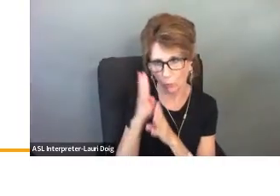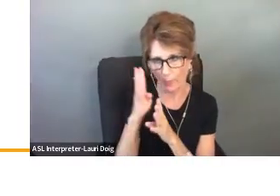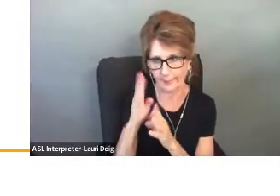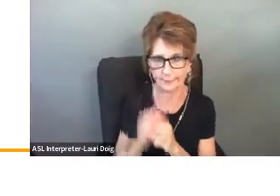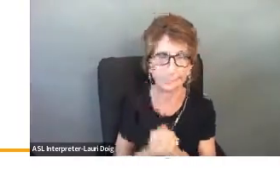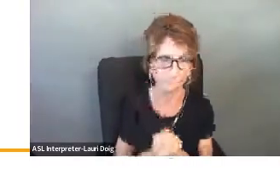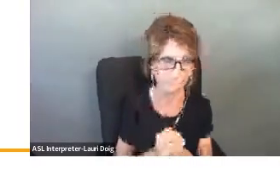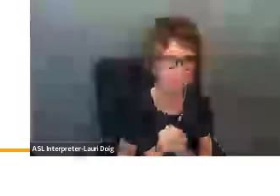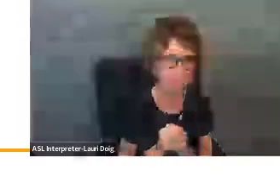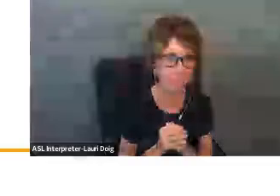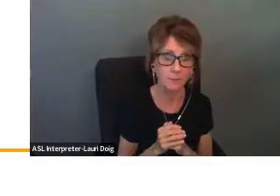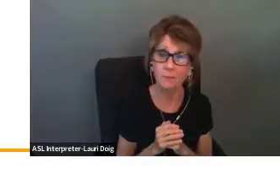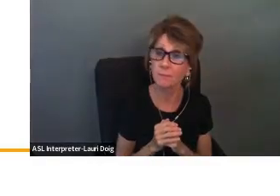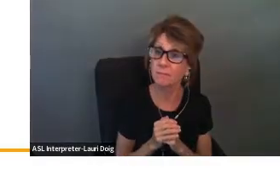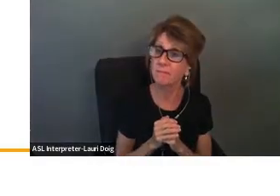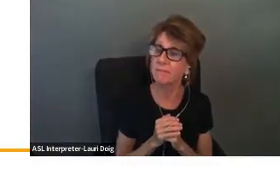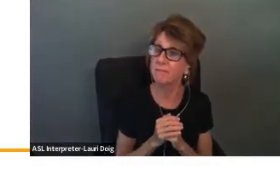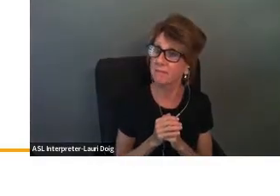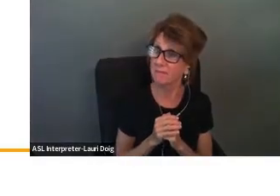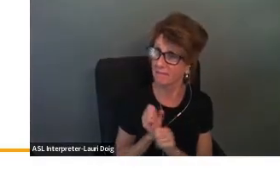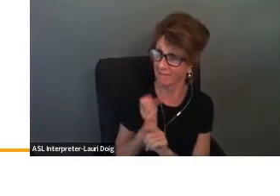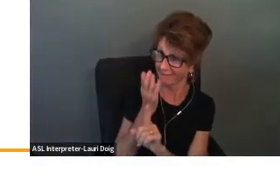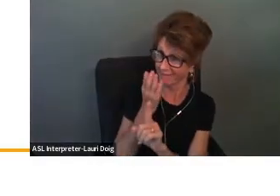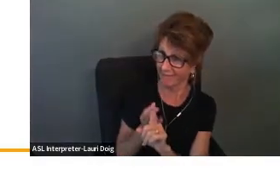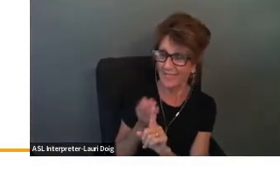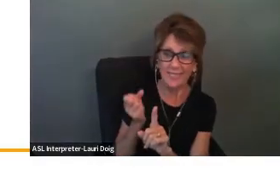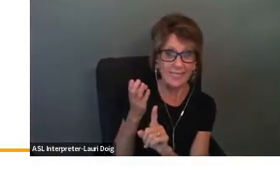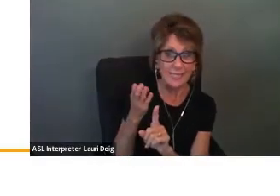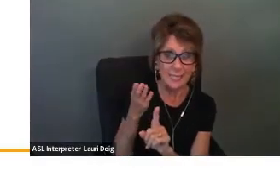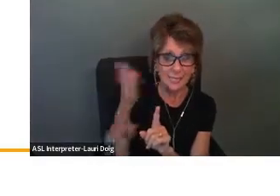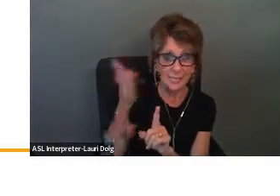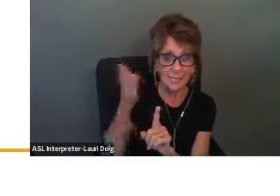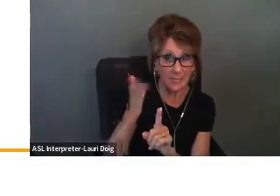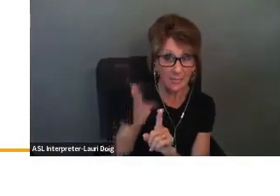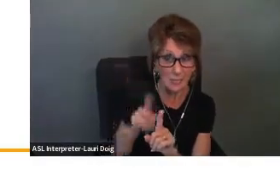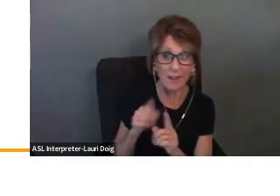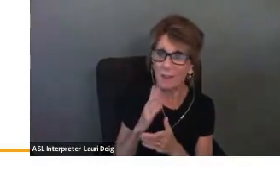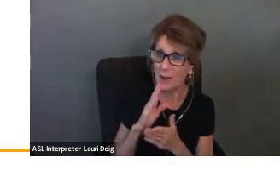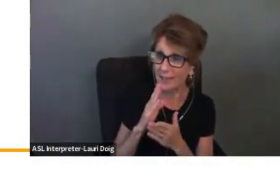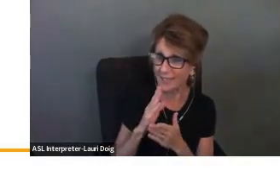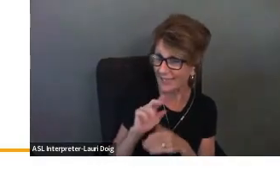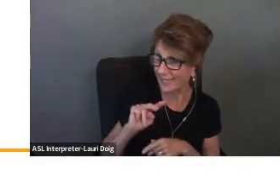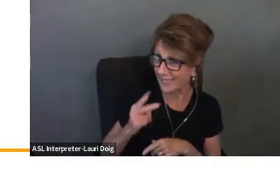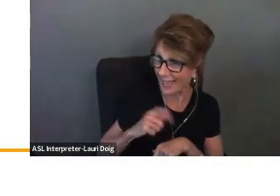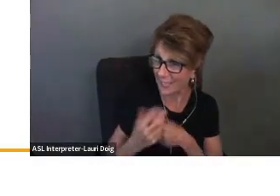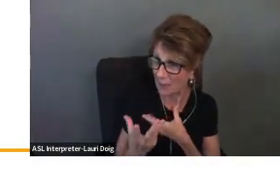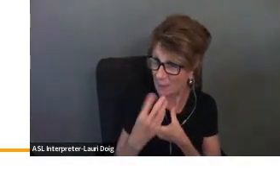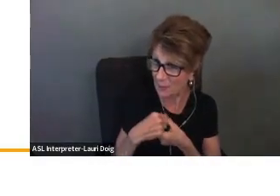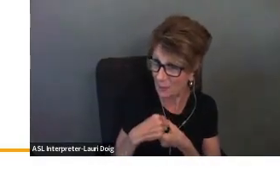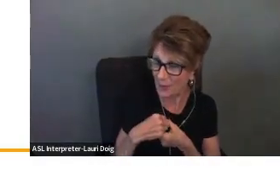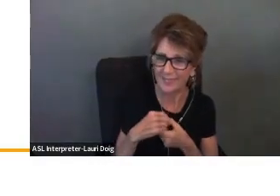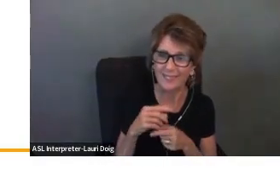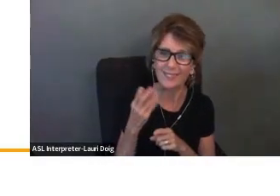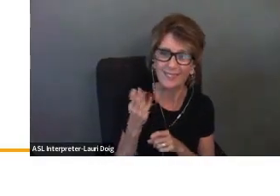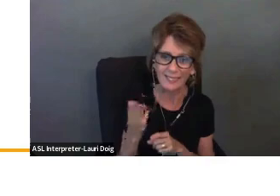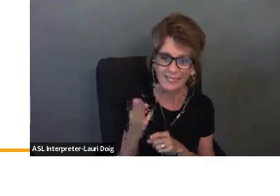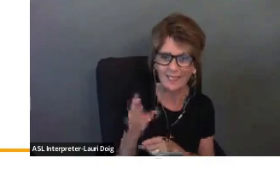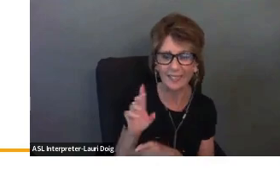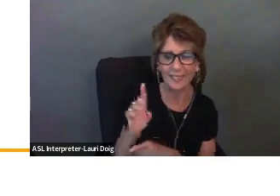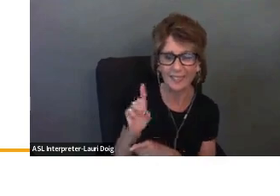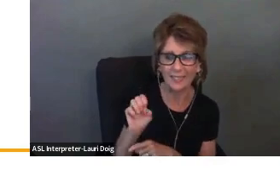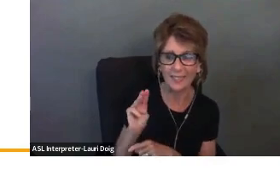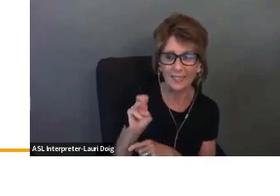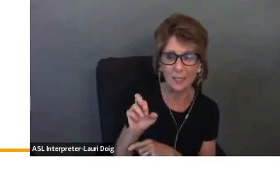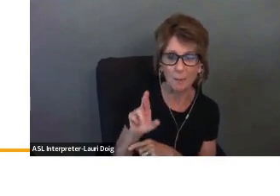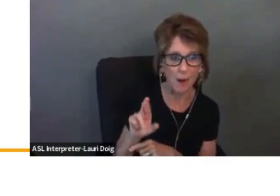So as for our speaker today, if you are joining us for the second time, we have Demar,